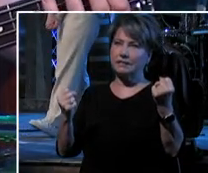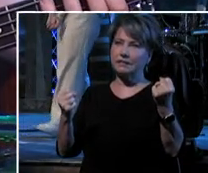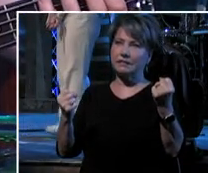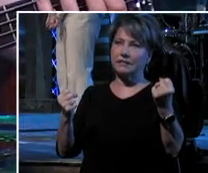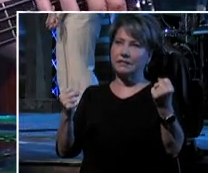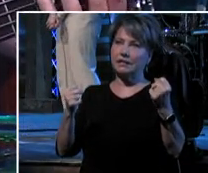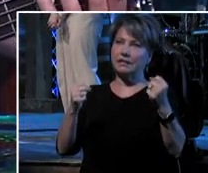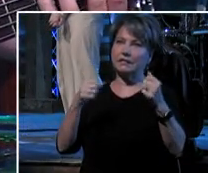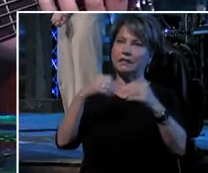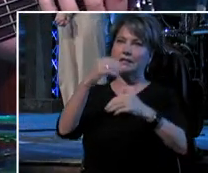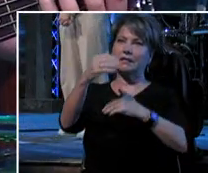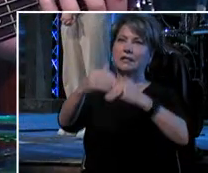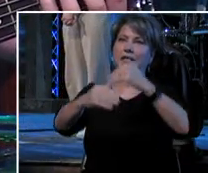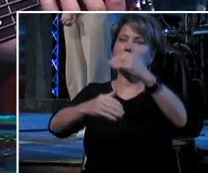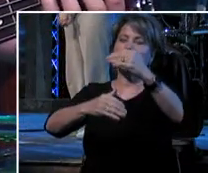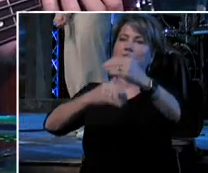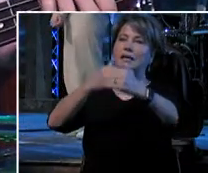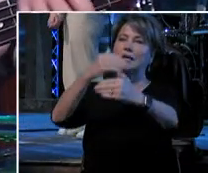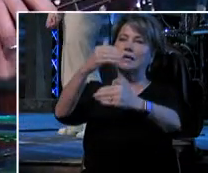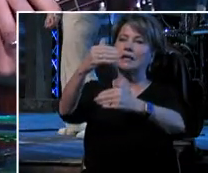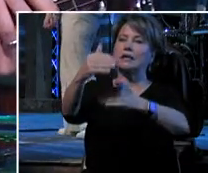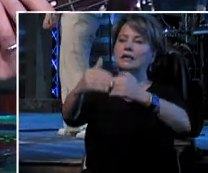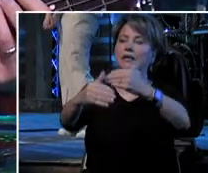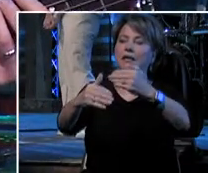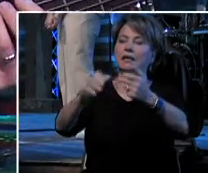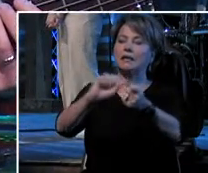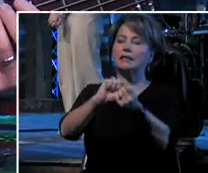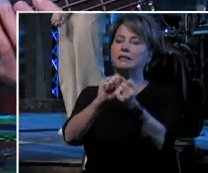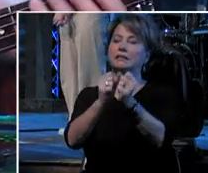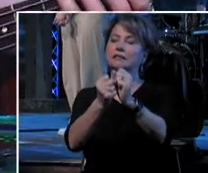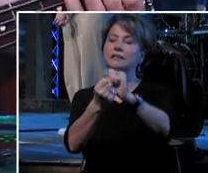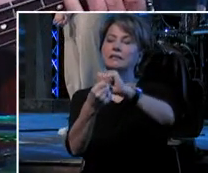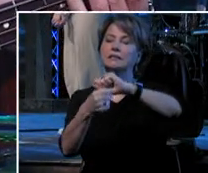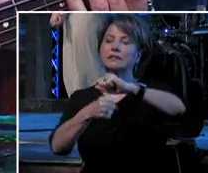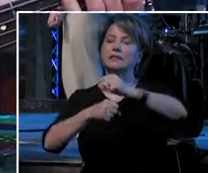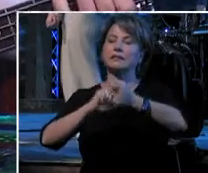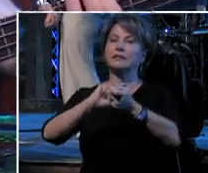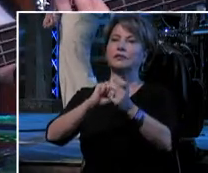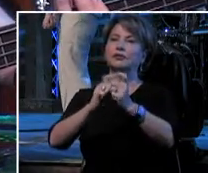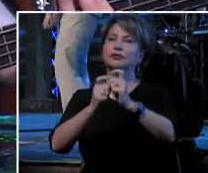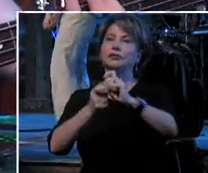confident as seasons change, your